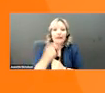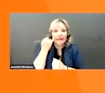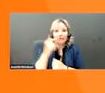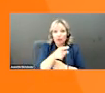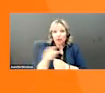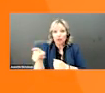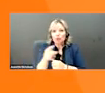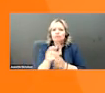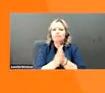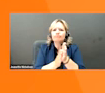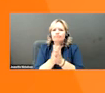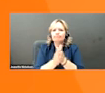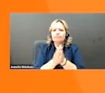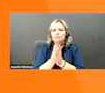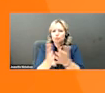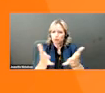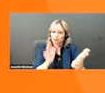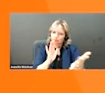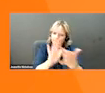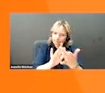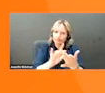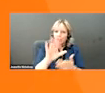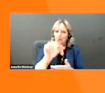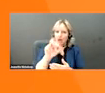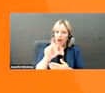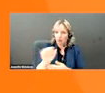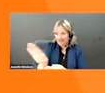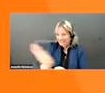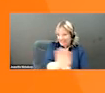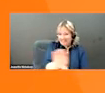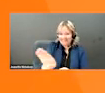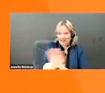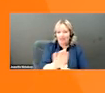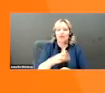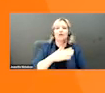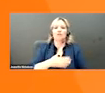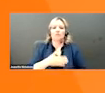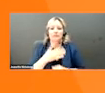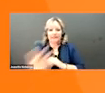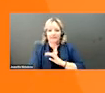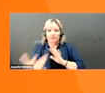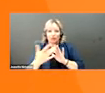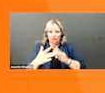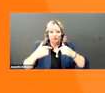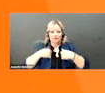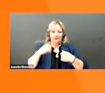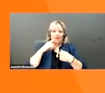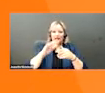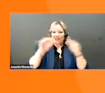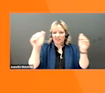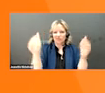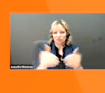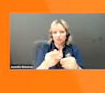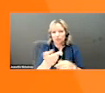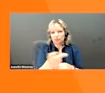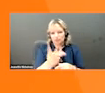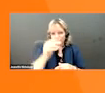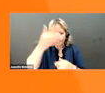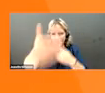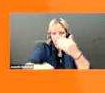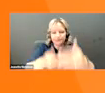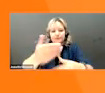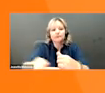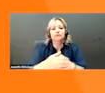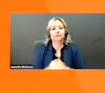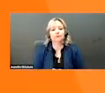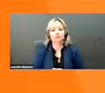reach out to Sarah or myself for an introduction, and we can walk you through the different options. Within the next few business days, you will also